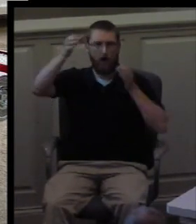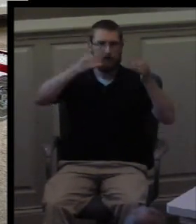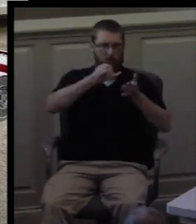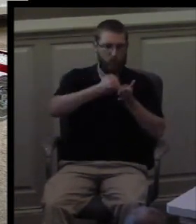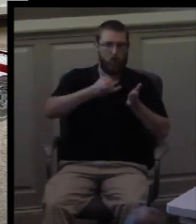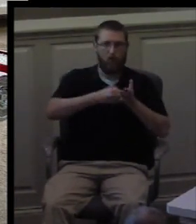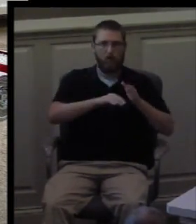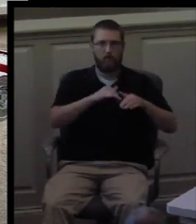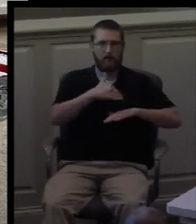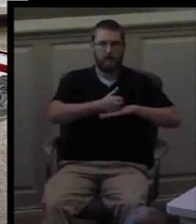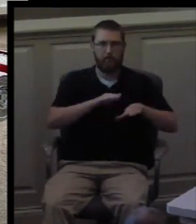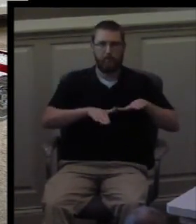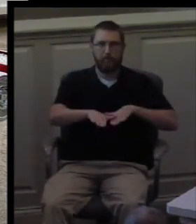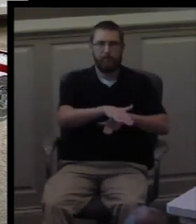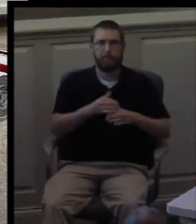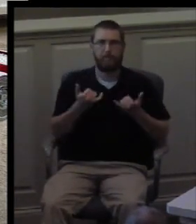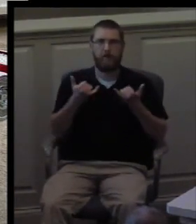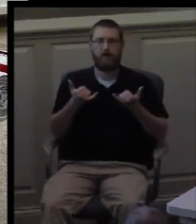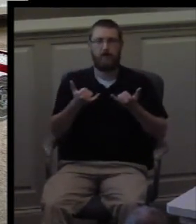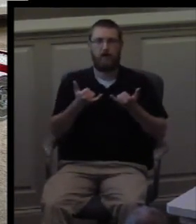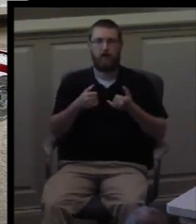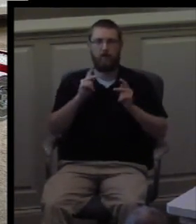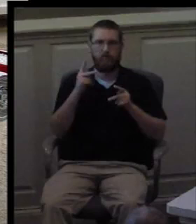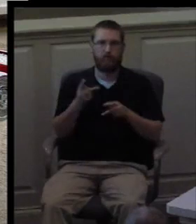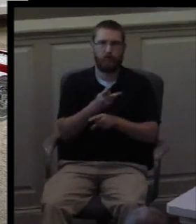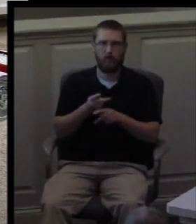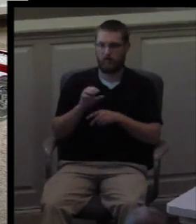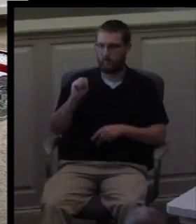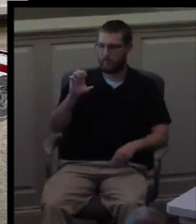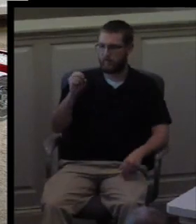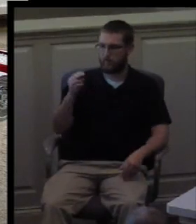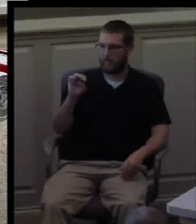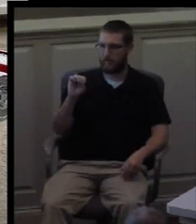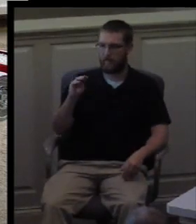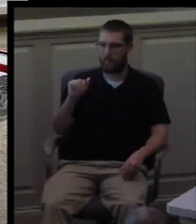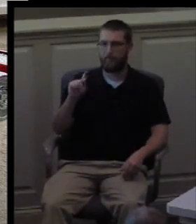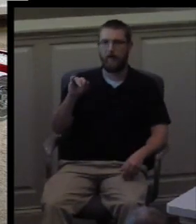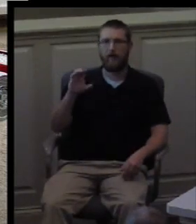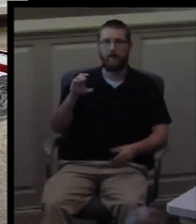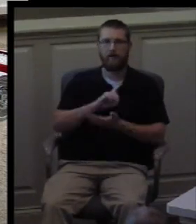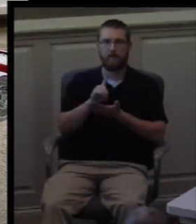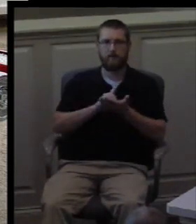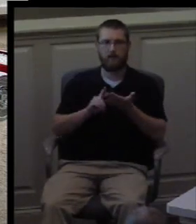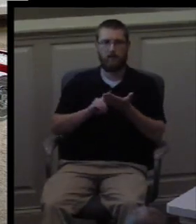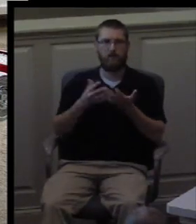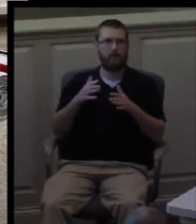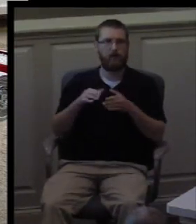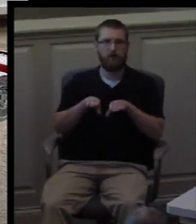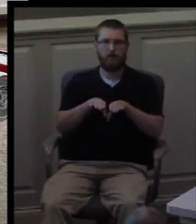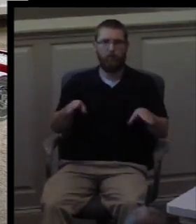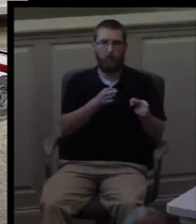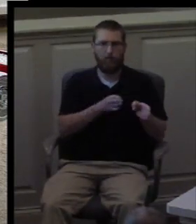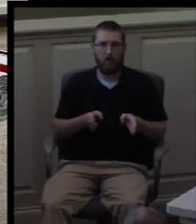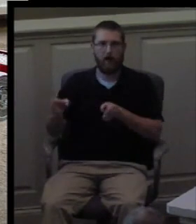and then now we've landed on schematic design, which is where we are now. which includes a developed floor plan and